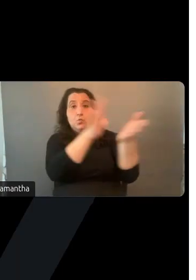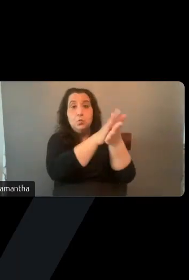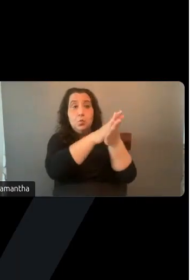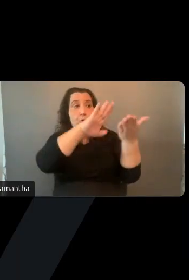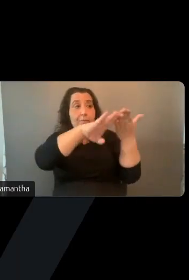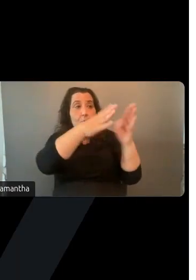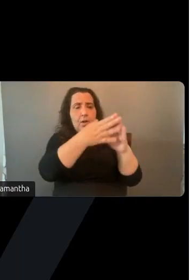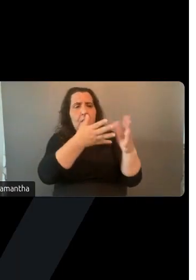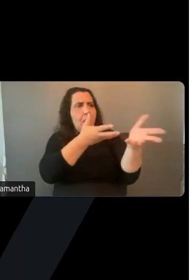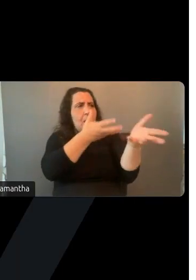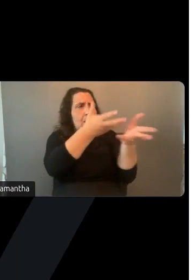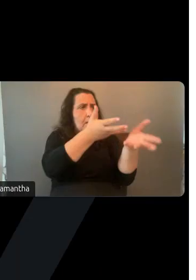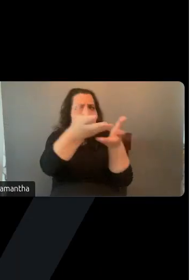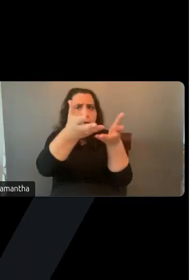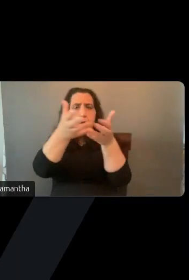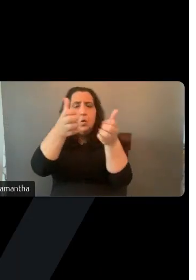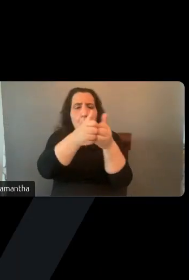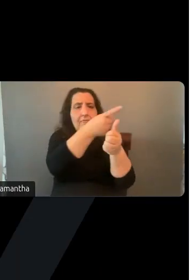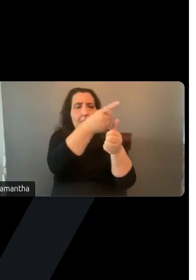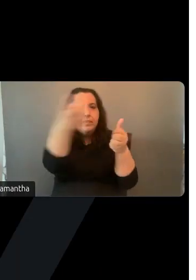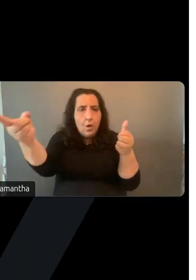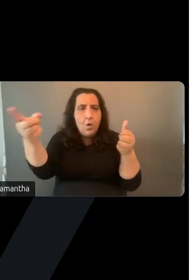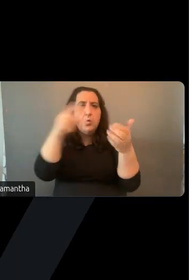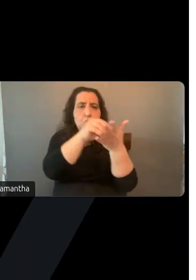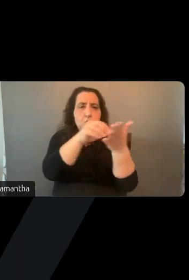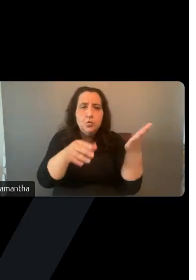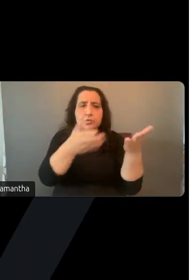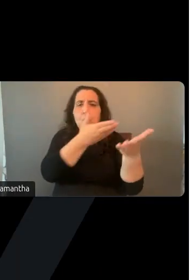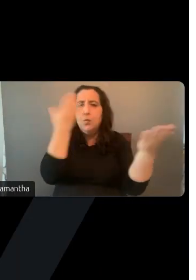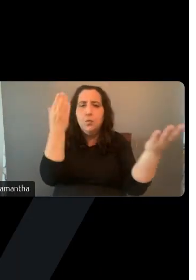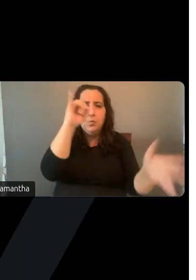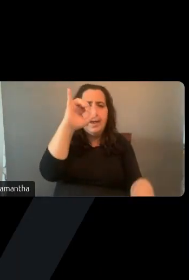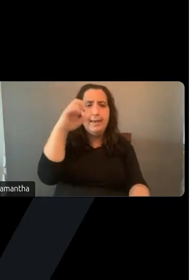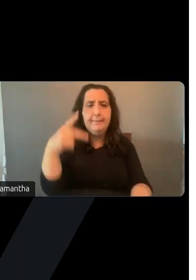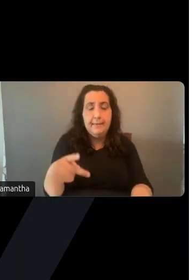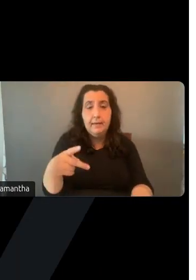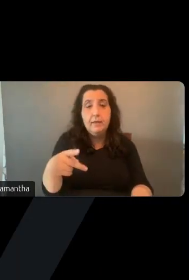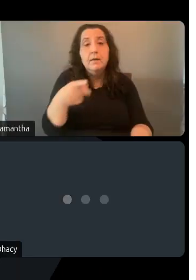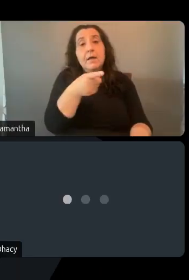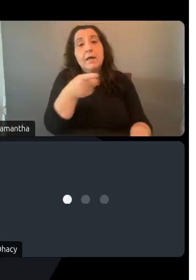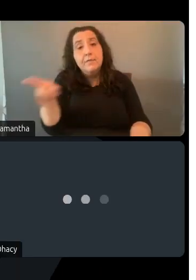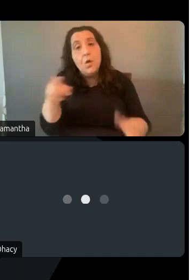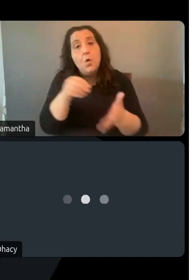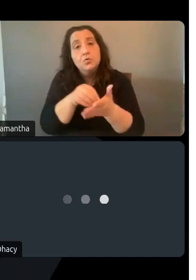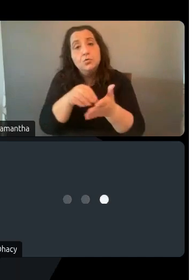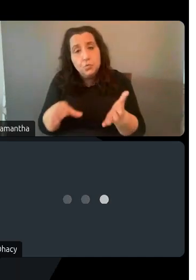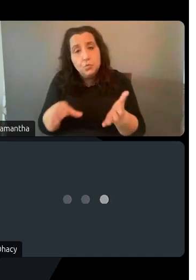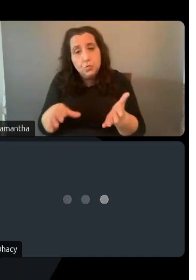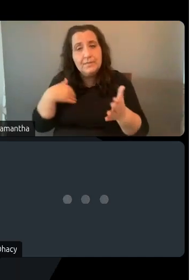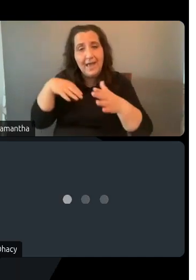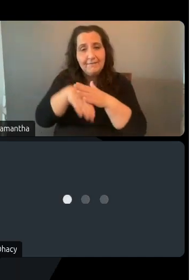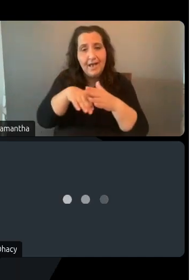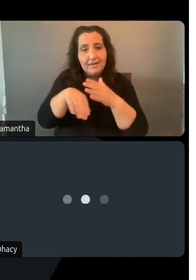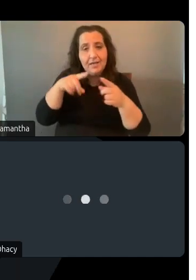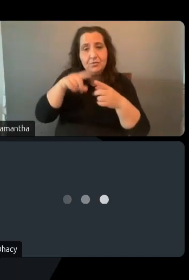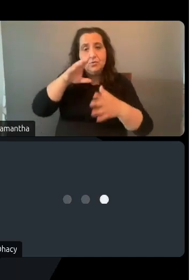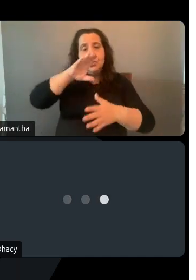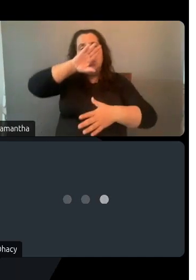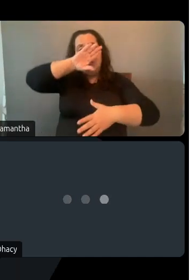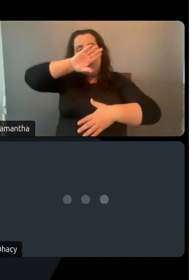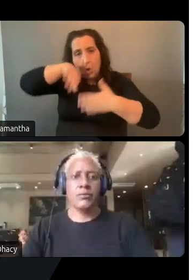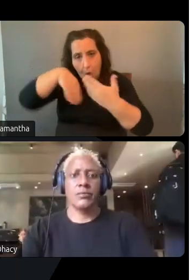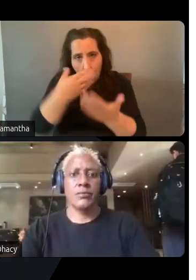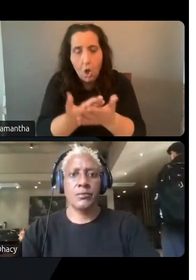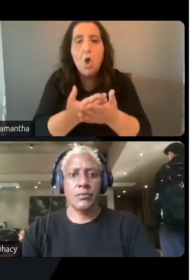with peers who do not have IEPs. ACEs program students should have access to all of the opportunities available at their neighborhood